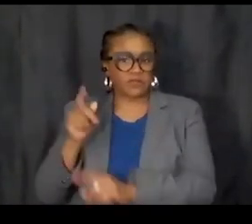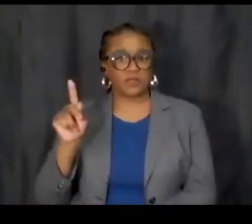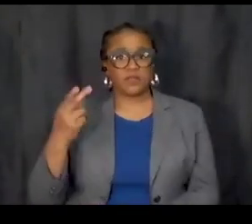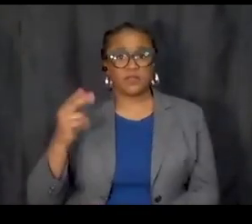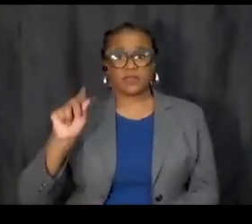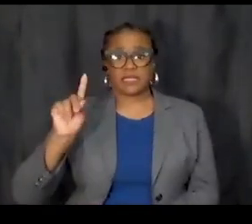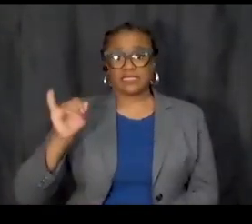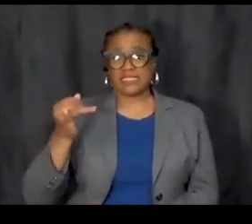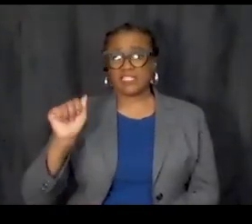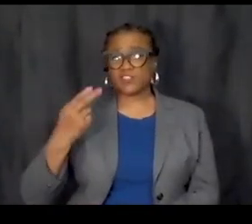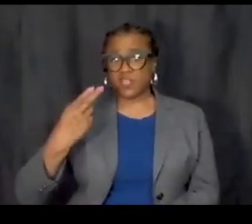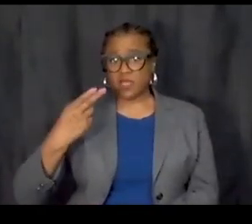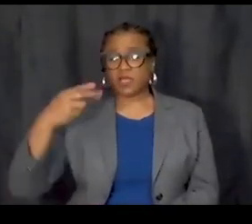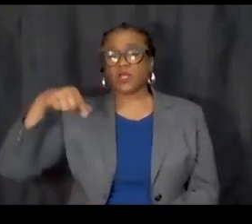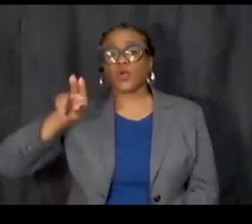Queen.